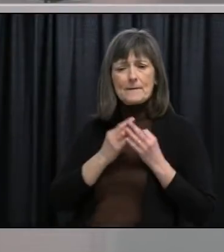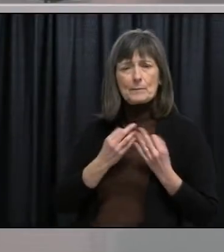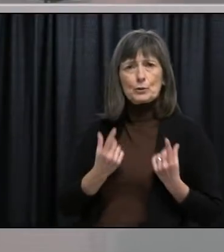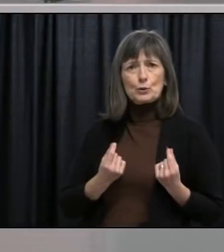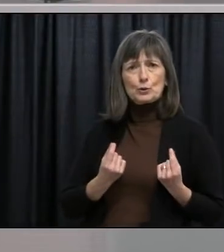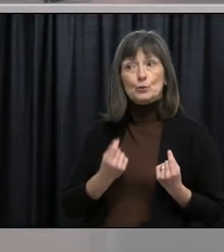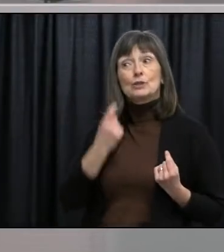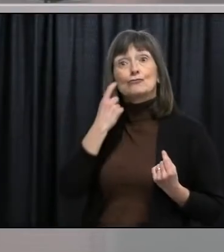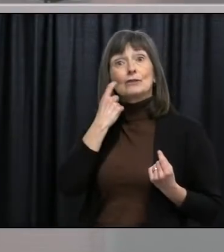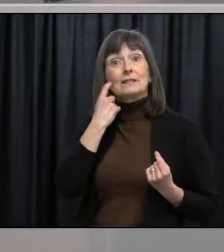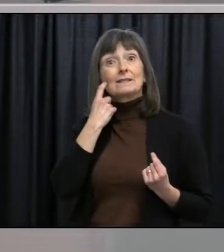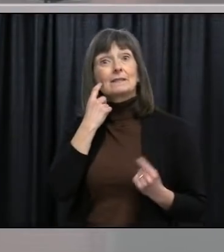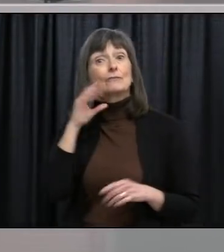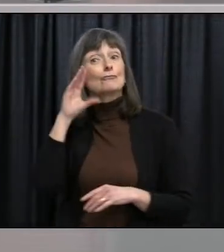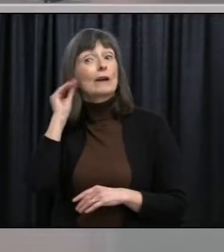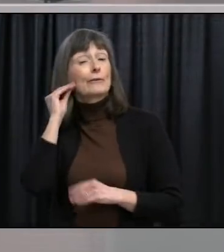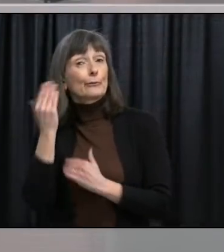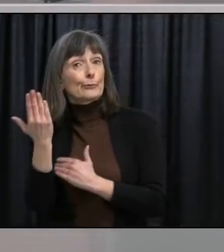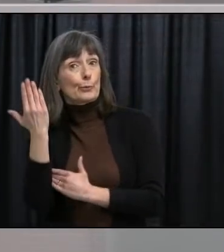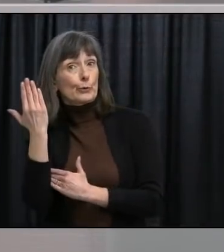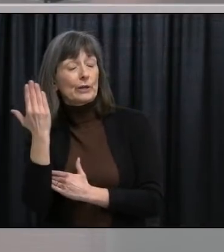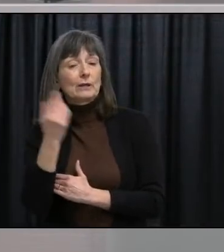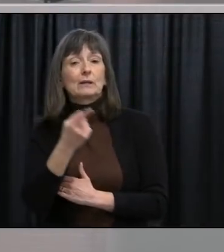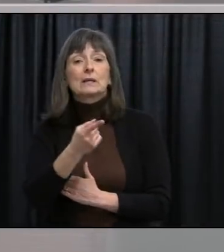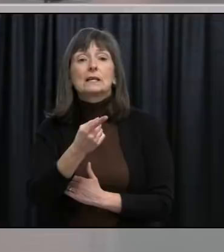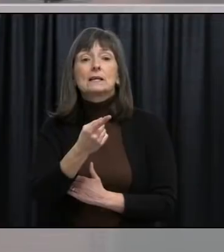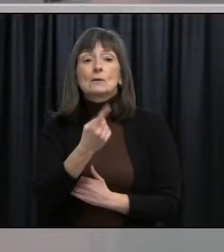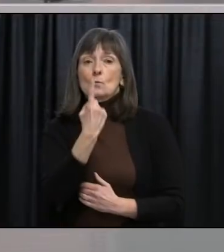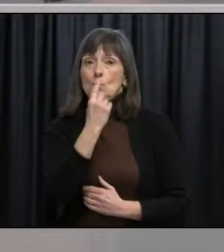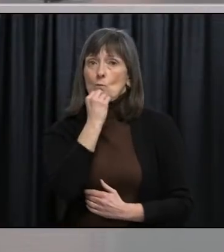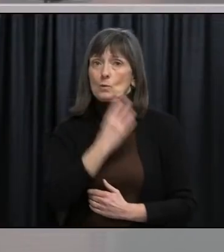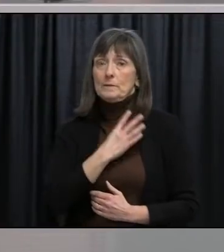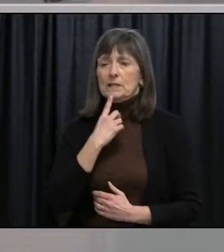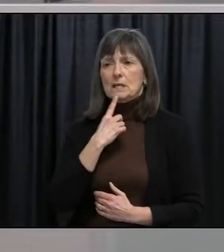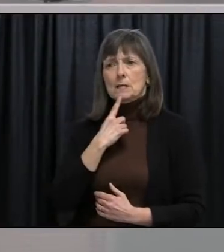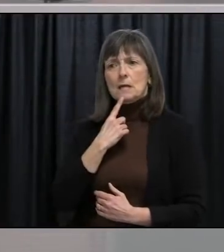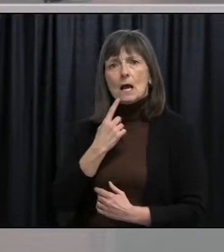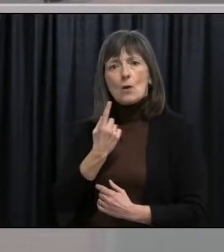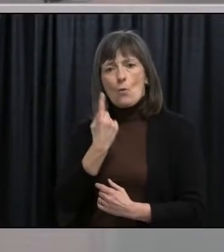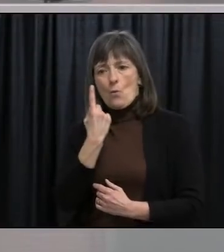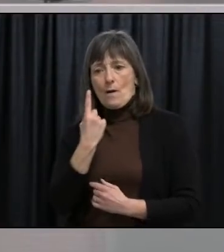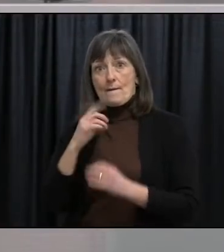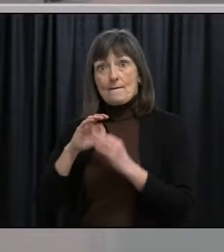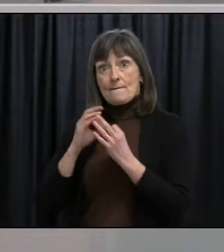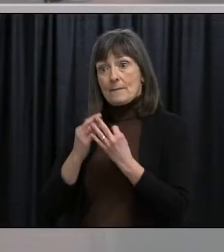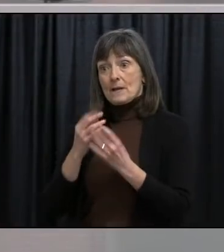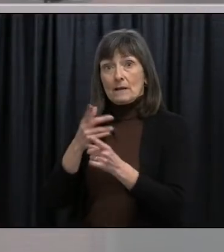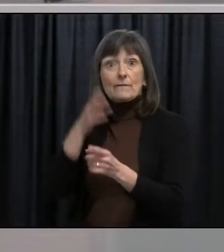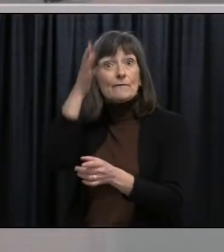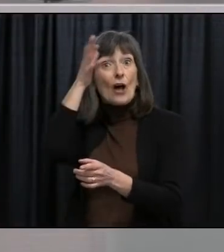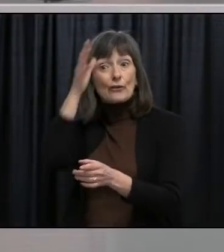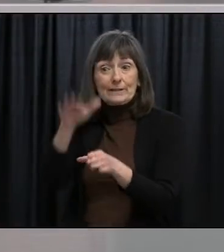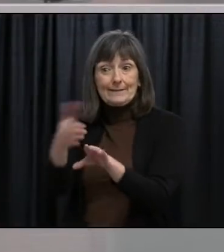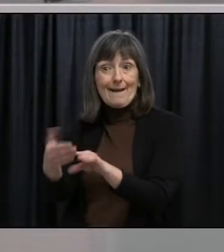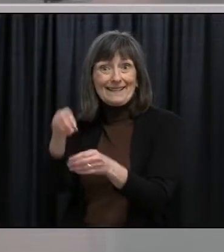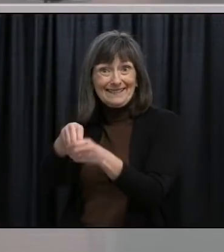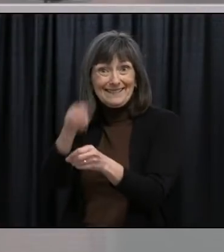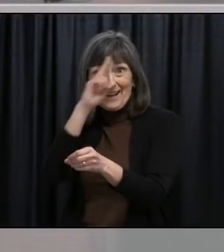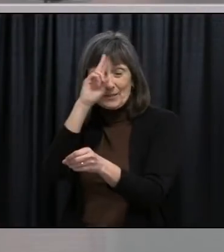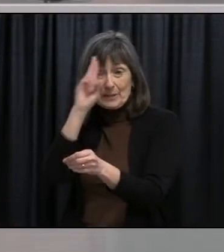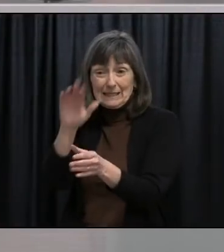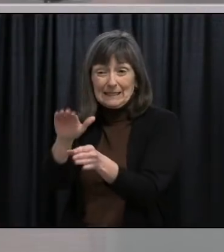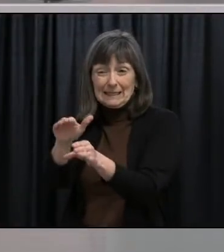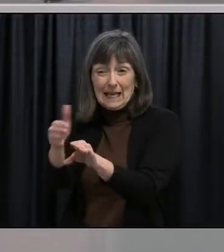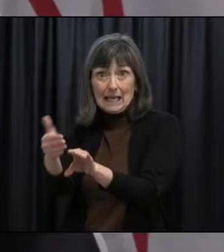with hospital staff, those are her words, to get one family member in with their dying father. Can you address those restrictions,